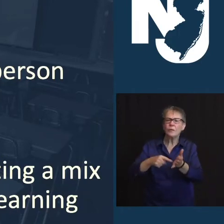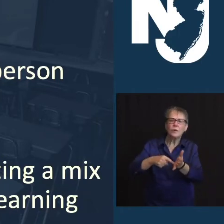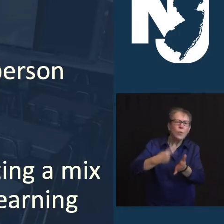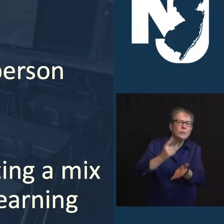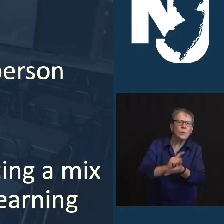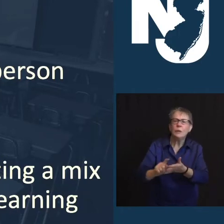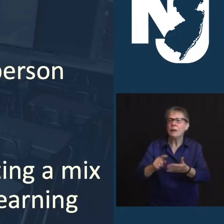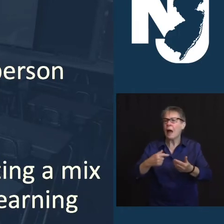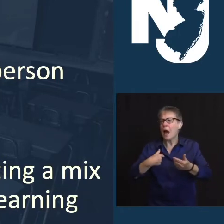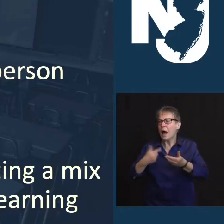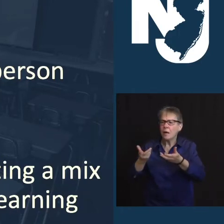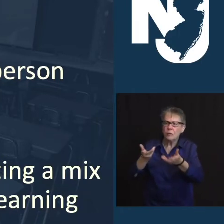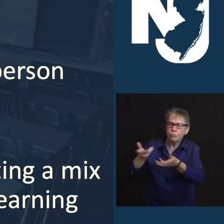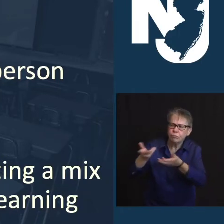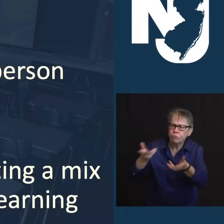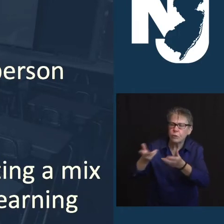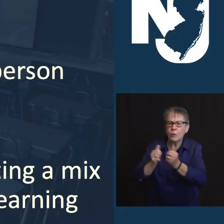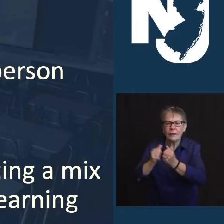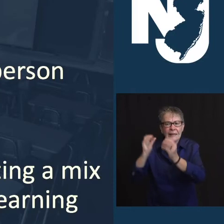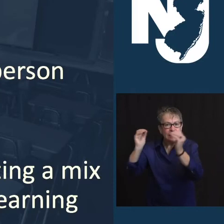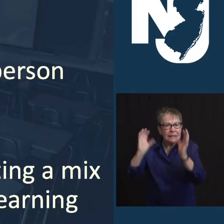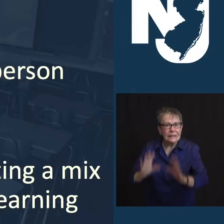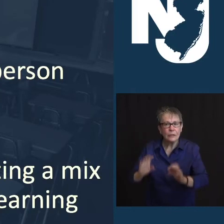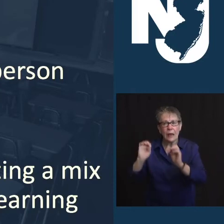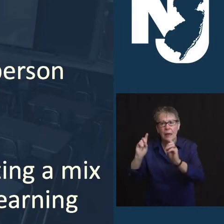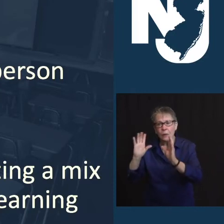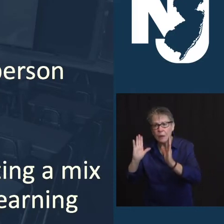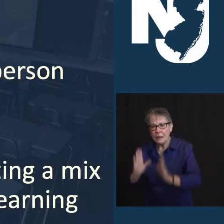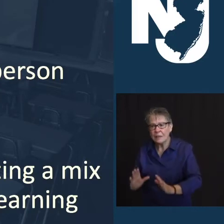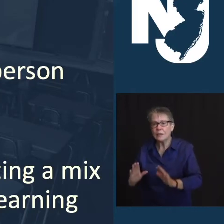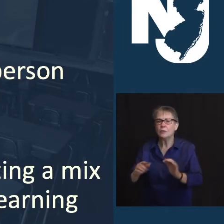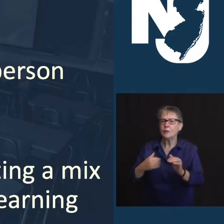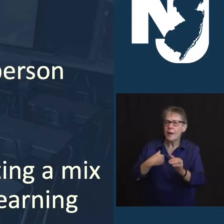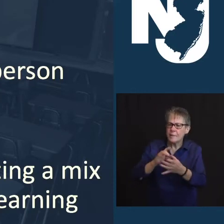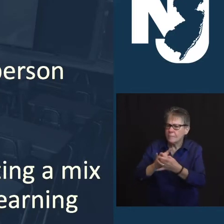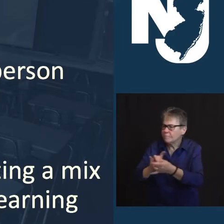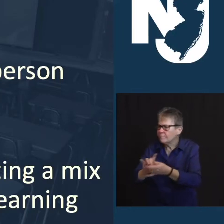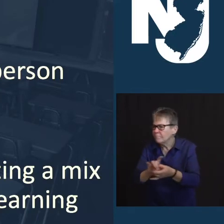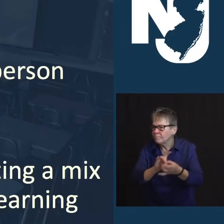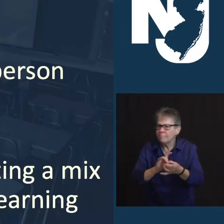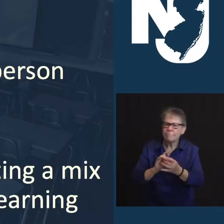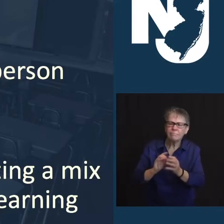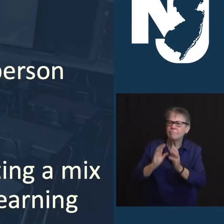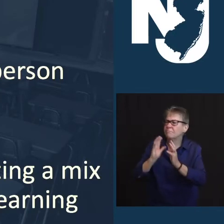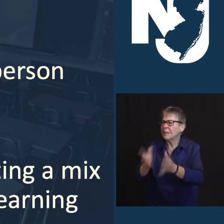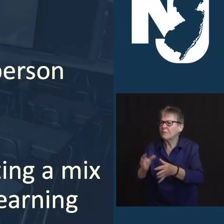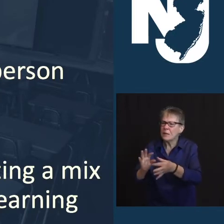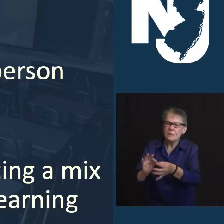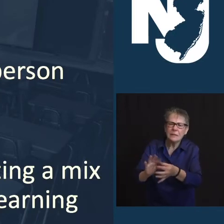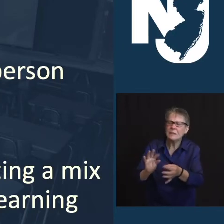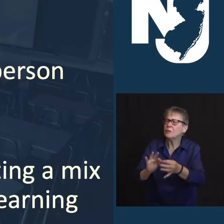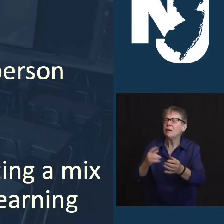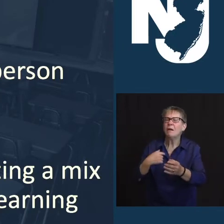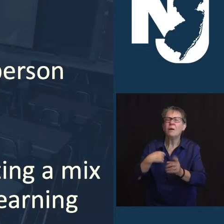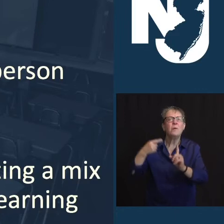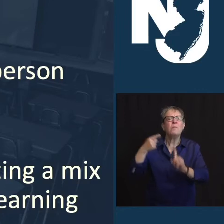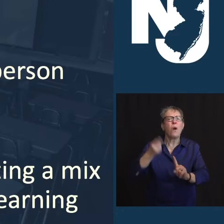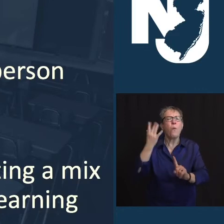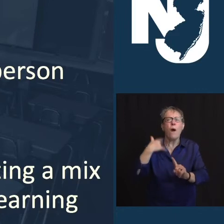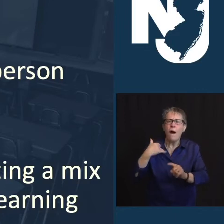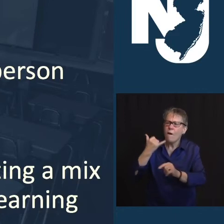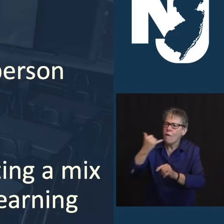left a couple of voicemails this morning, mostly to say thanks for their extraordinary work in this incredibly stressful school year. But I